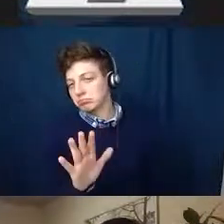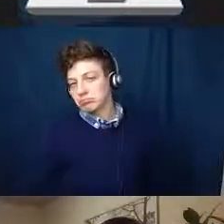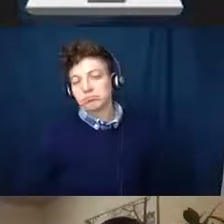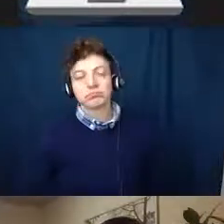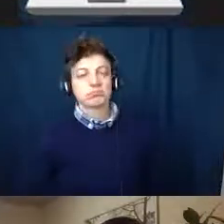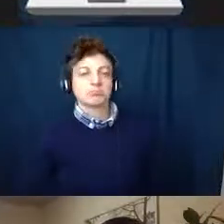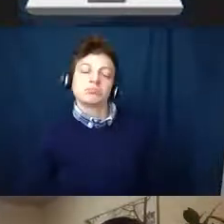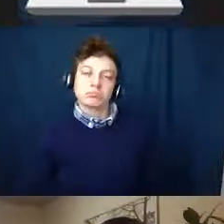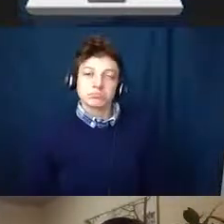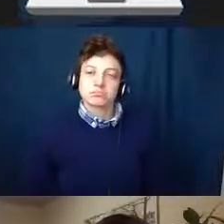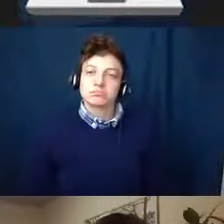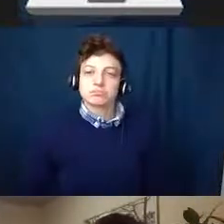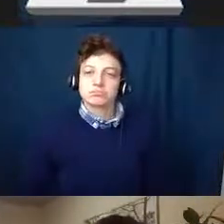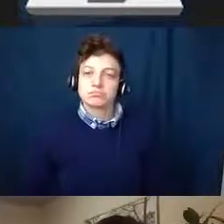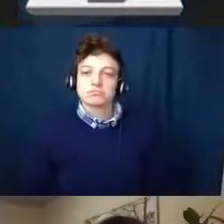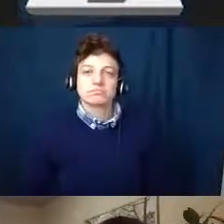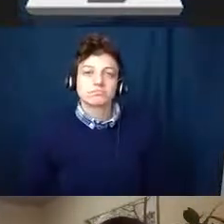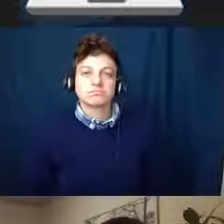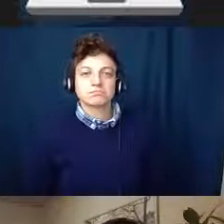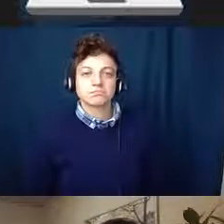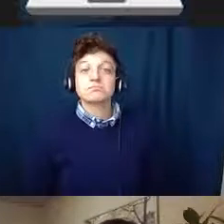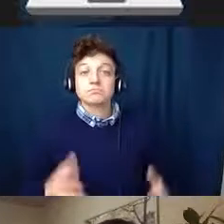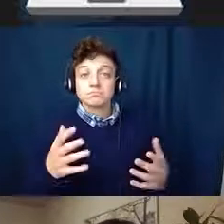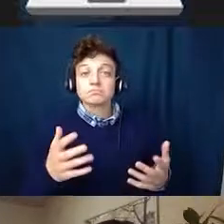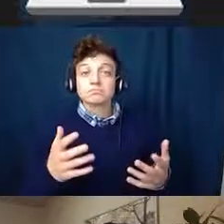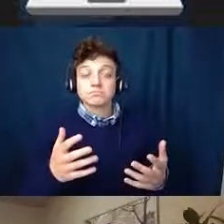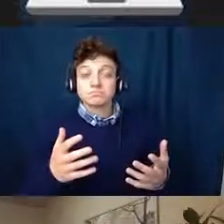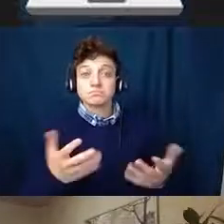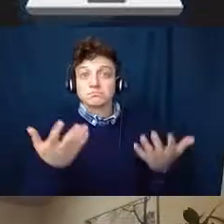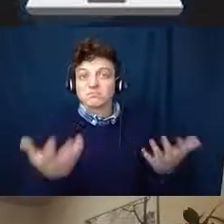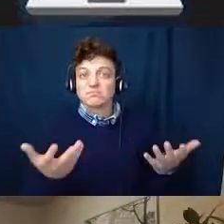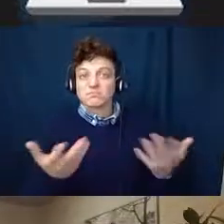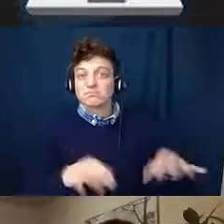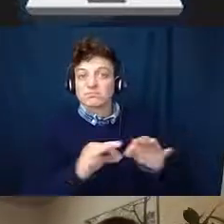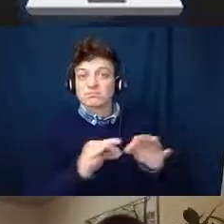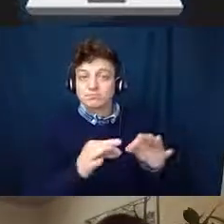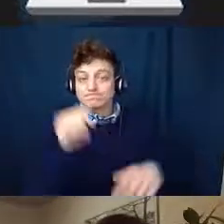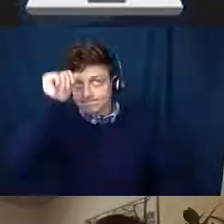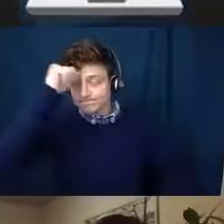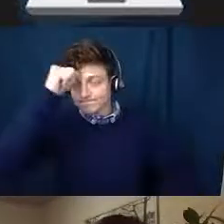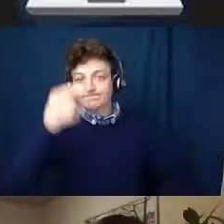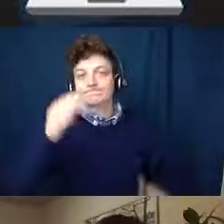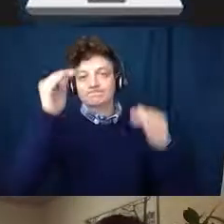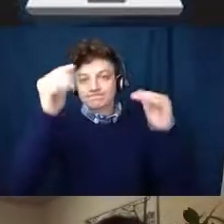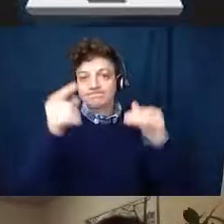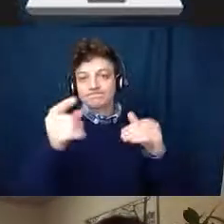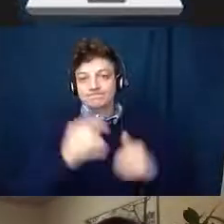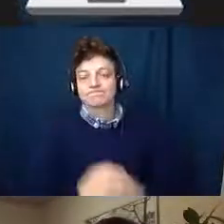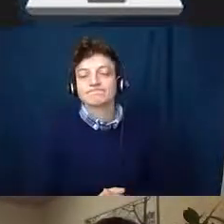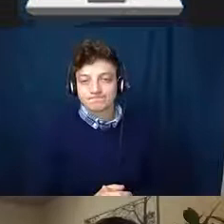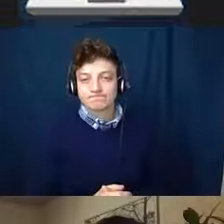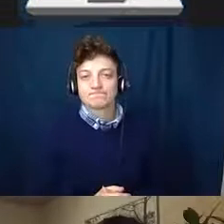And so I think some key takeaways here. drug overdose deaths in Philadelphia are